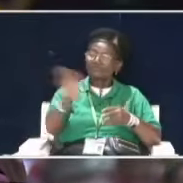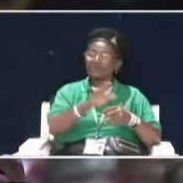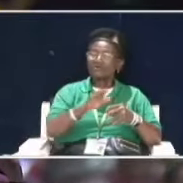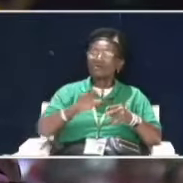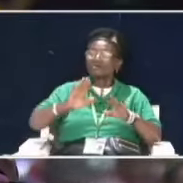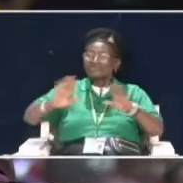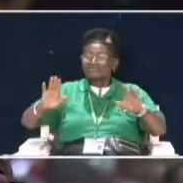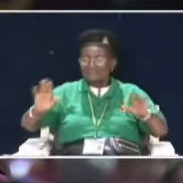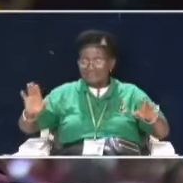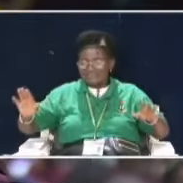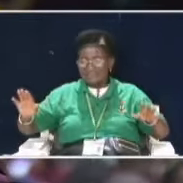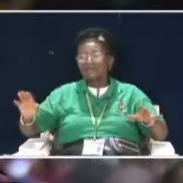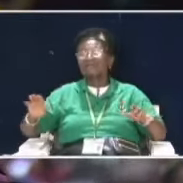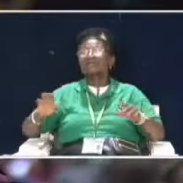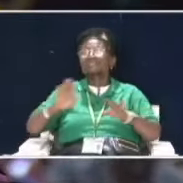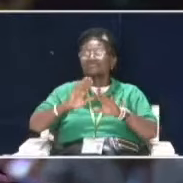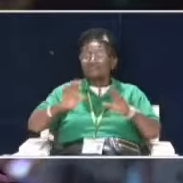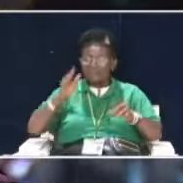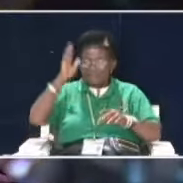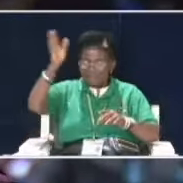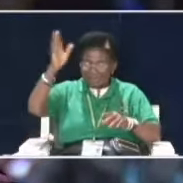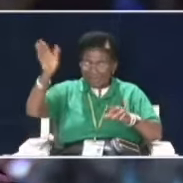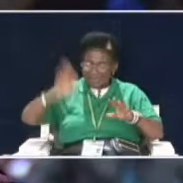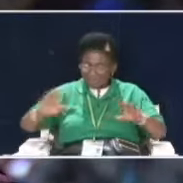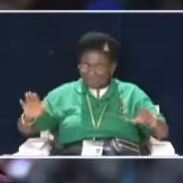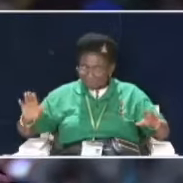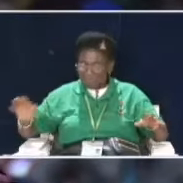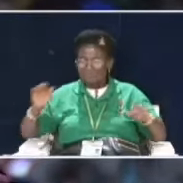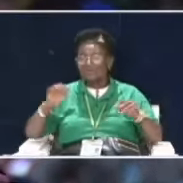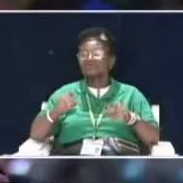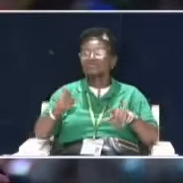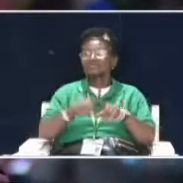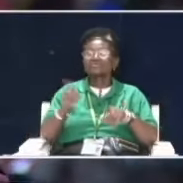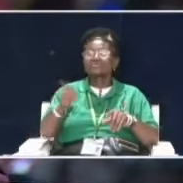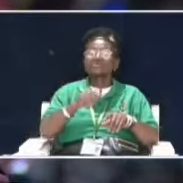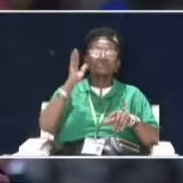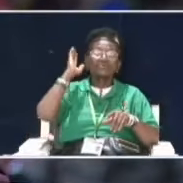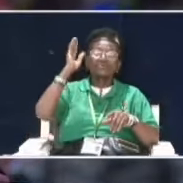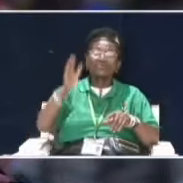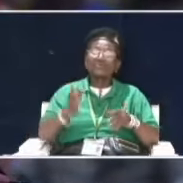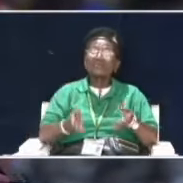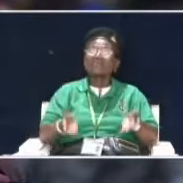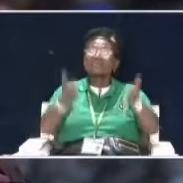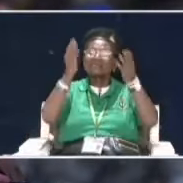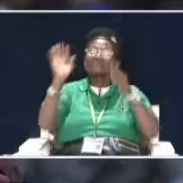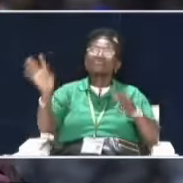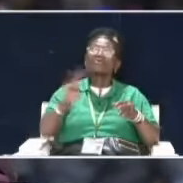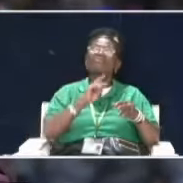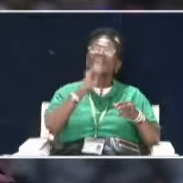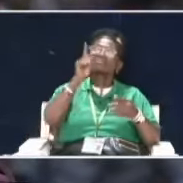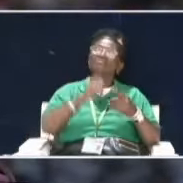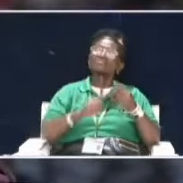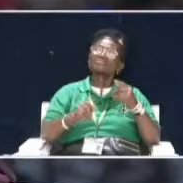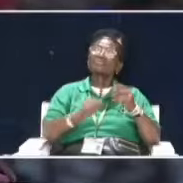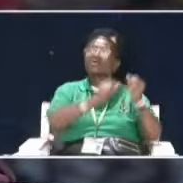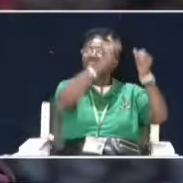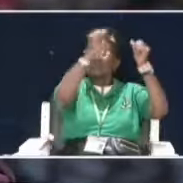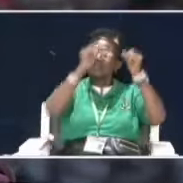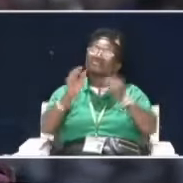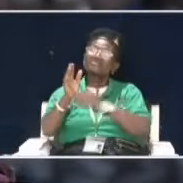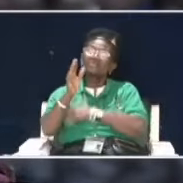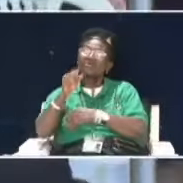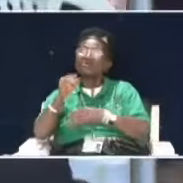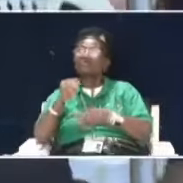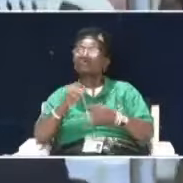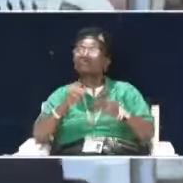on your feet. You're going to pray like warriors now. You're going to lift your voice to the Almighty God loud and clear and say,